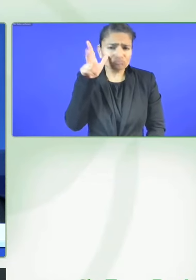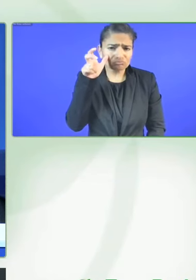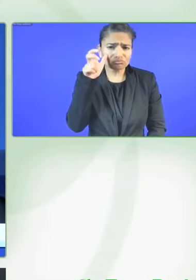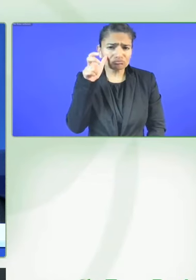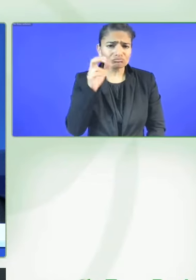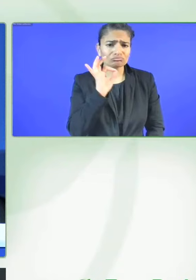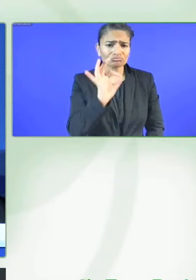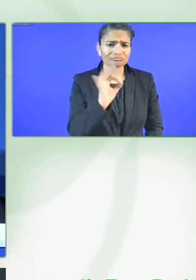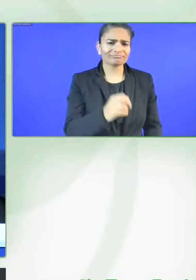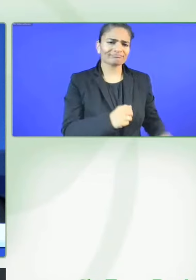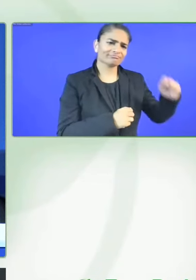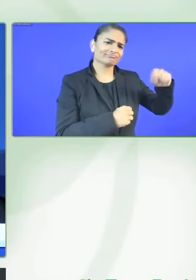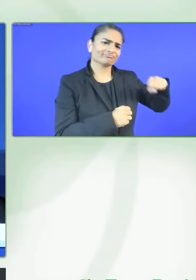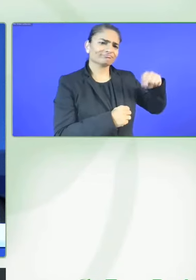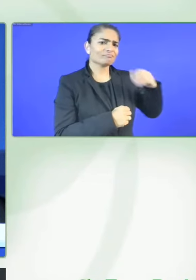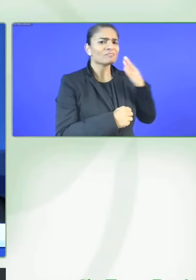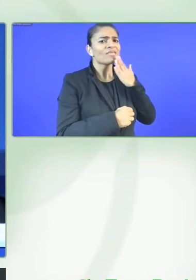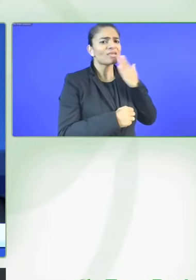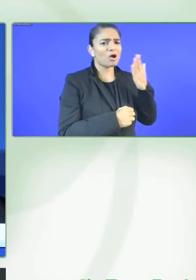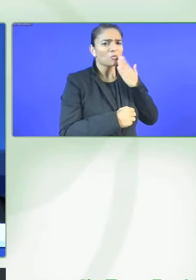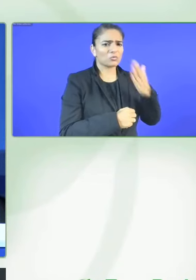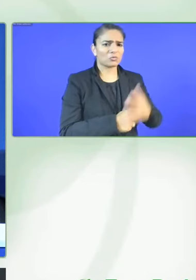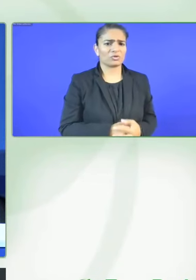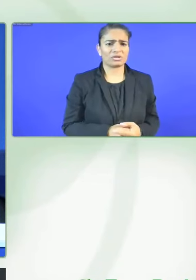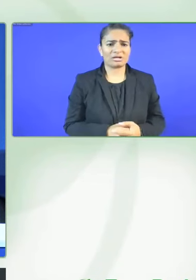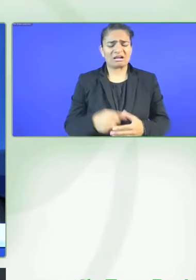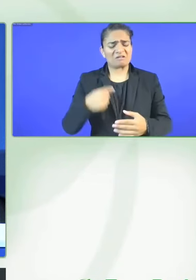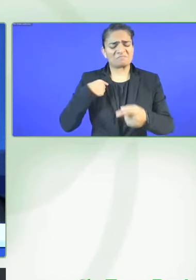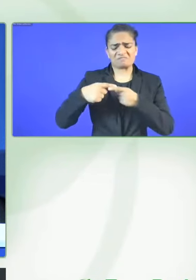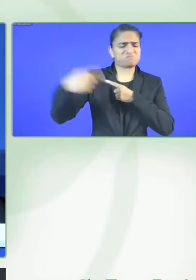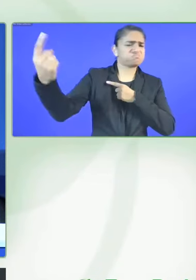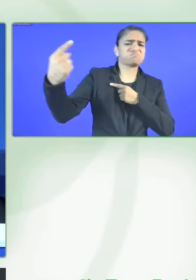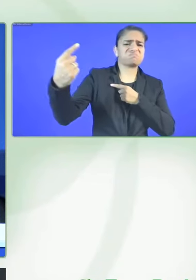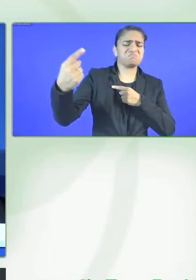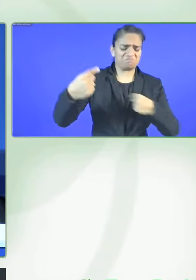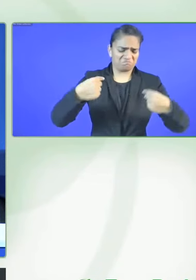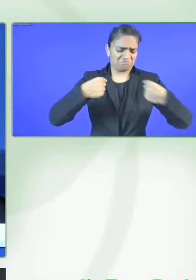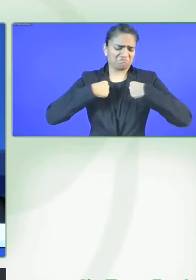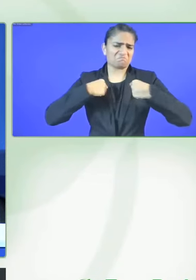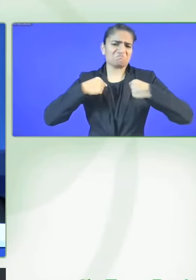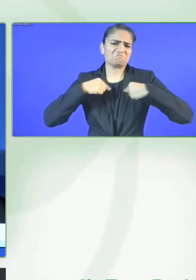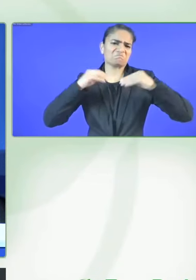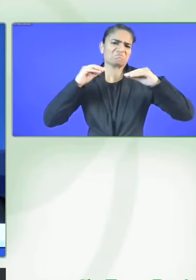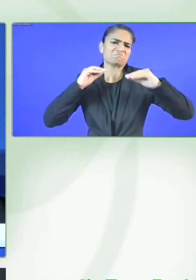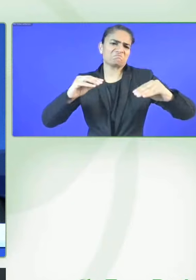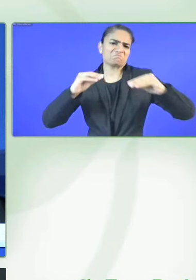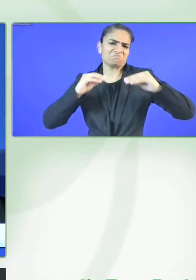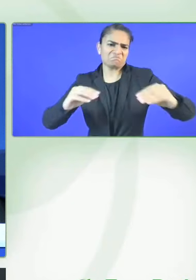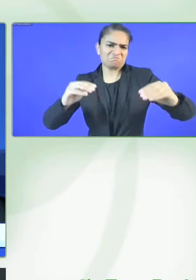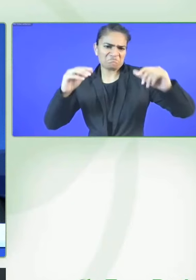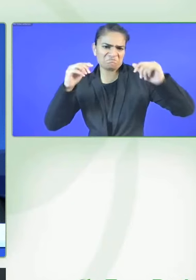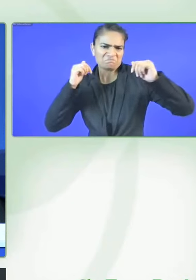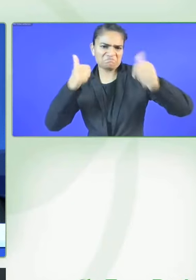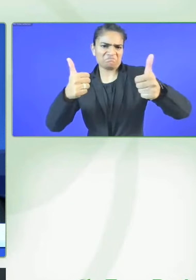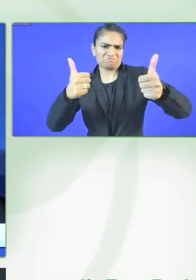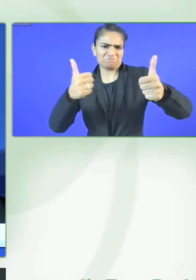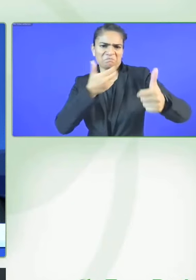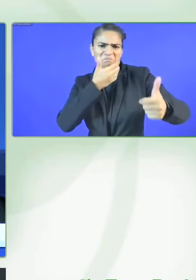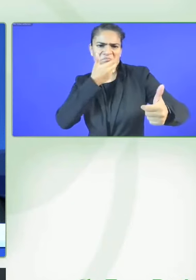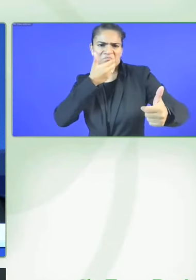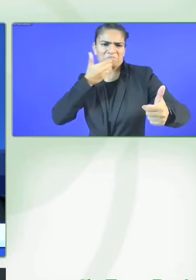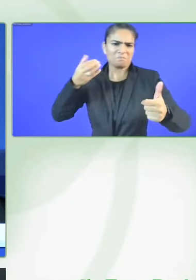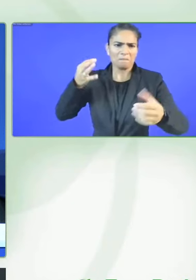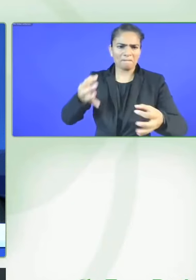we will discuss about, you know, big environment and why it's relevant to us. And you